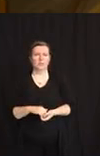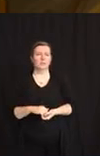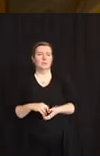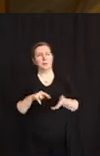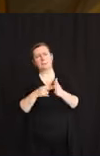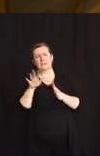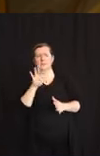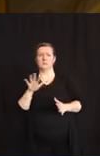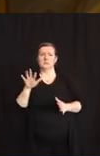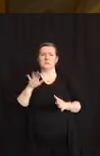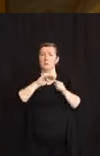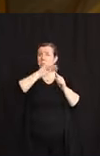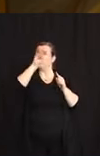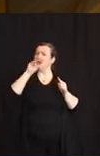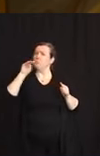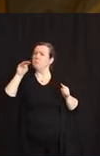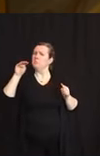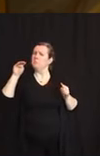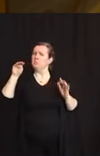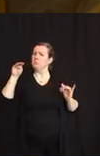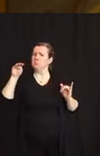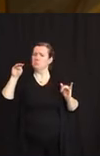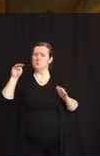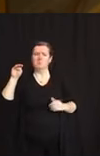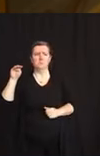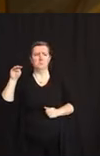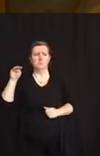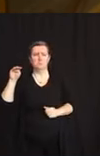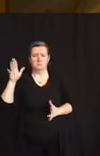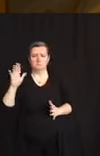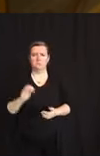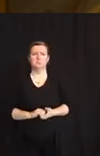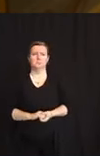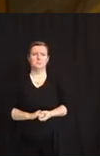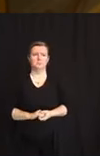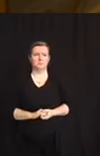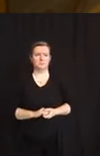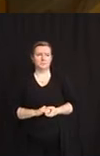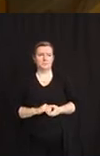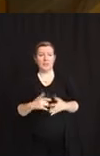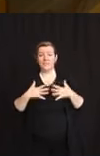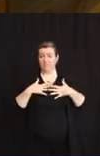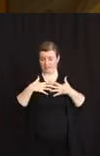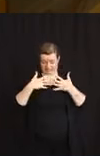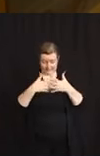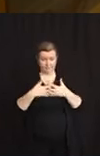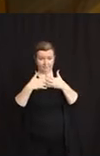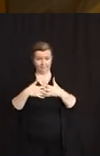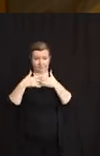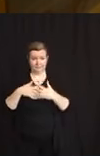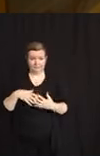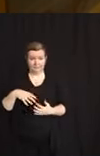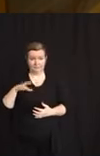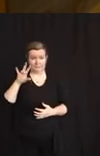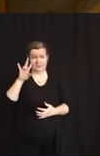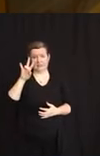those individuals, are on ventilators. That's 78%. As I reminded you yesterday, we've been as